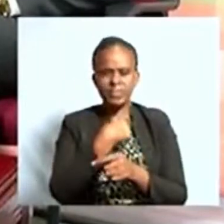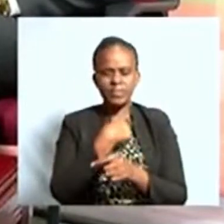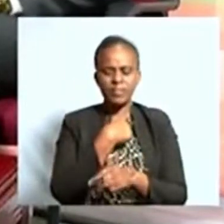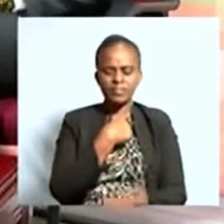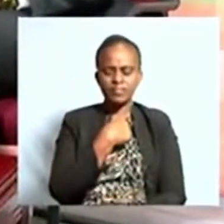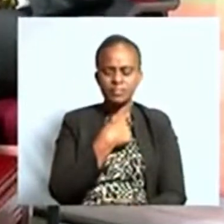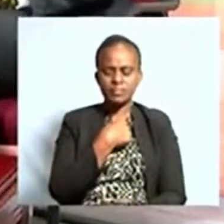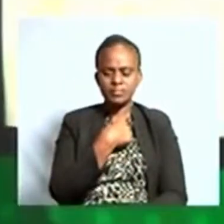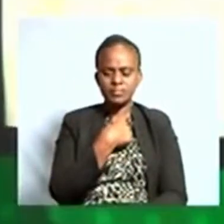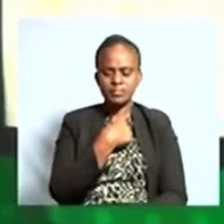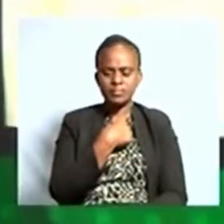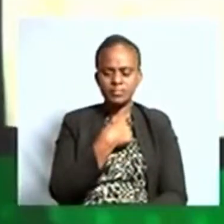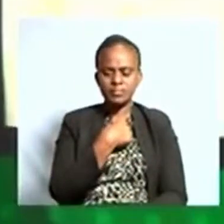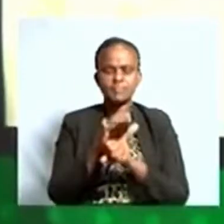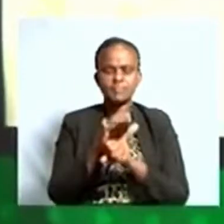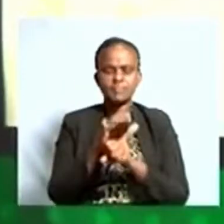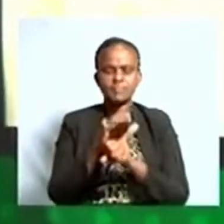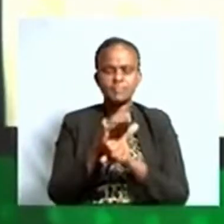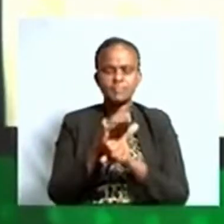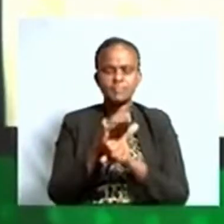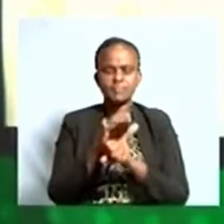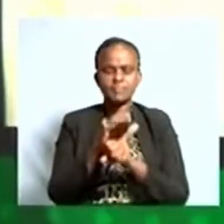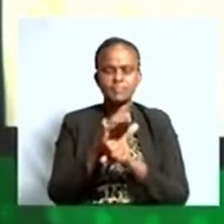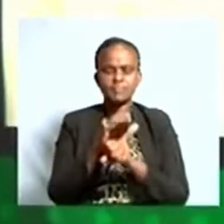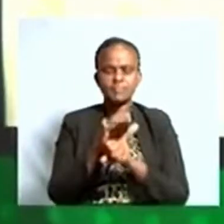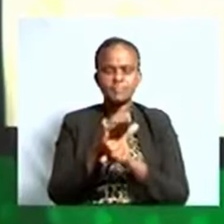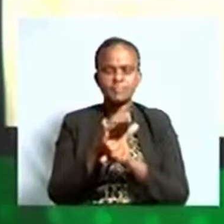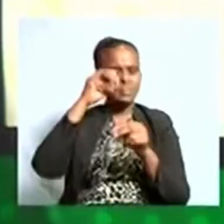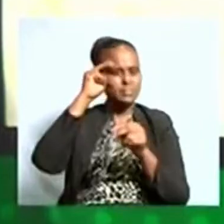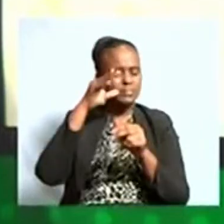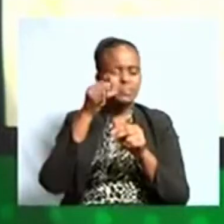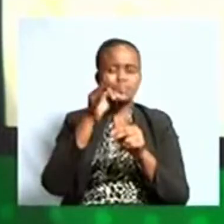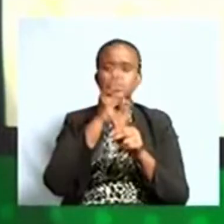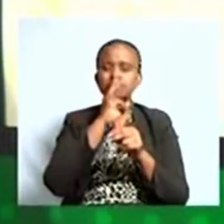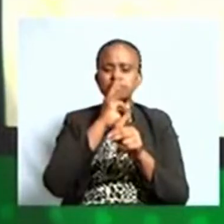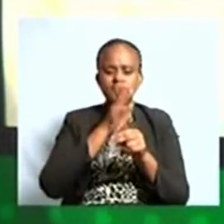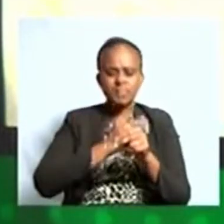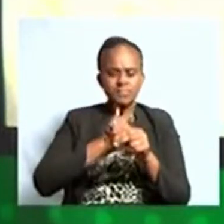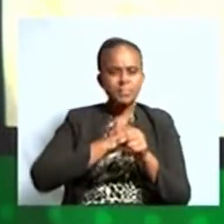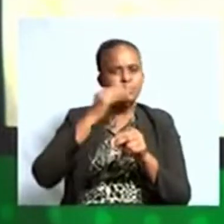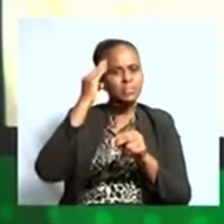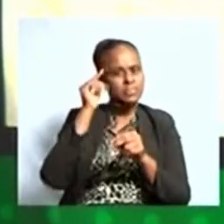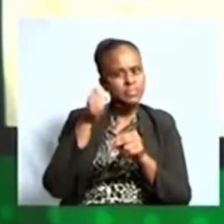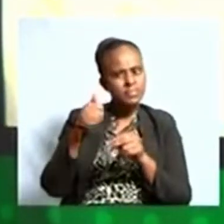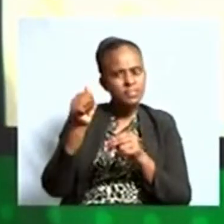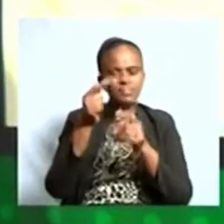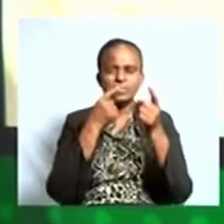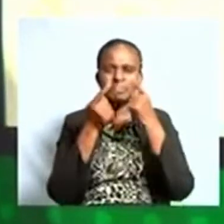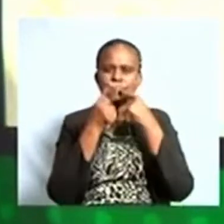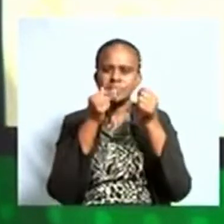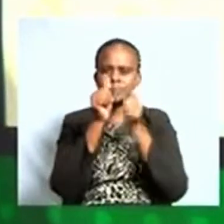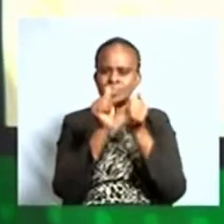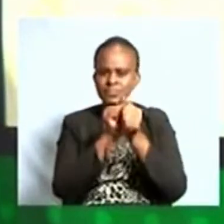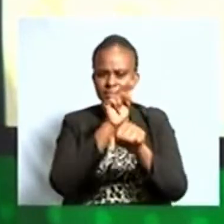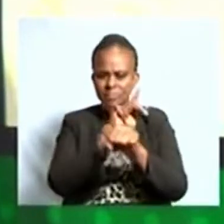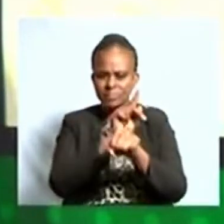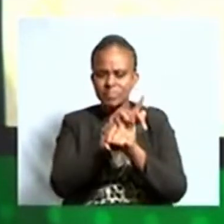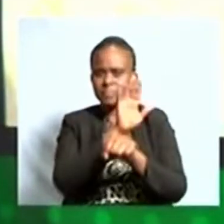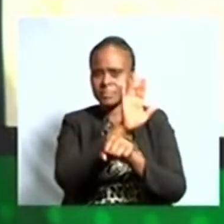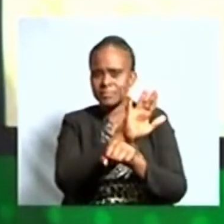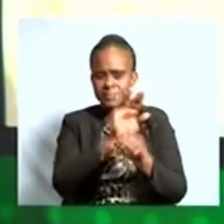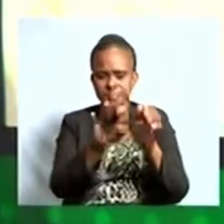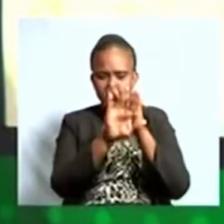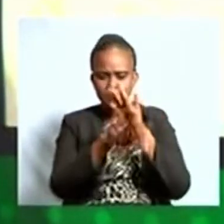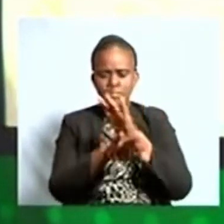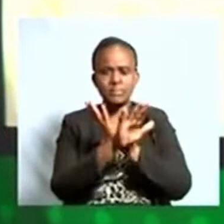just assure the people of Mufulira, as their Minister of Water, that I know he was talking about the projects we are doing there under the